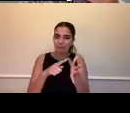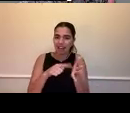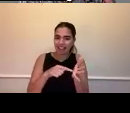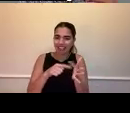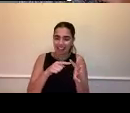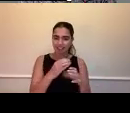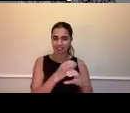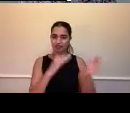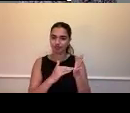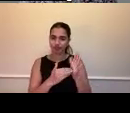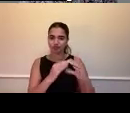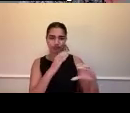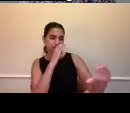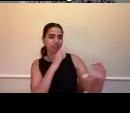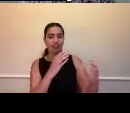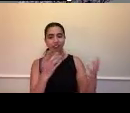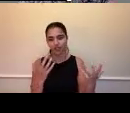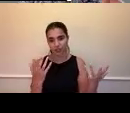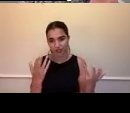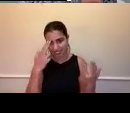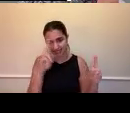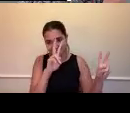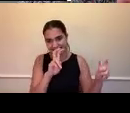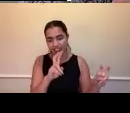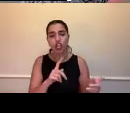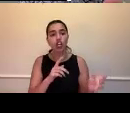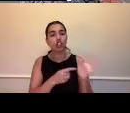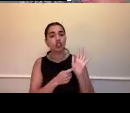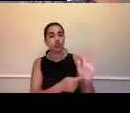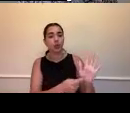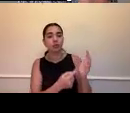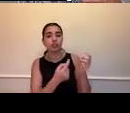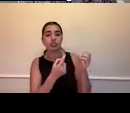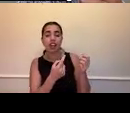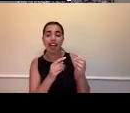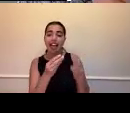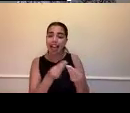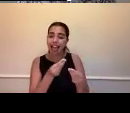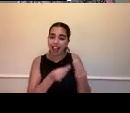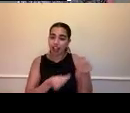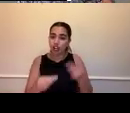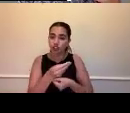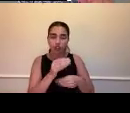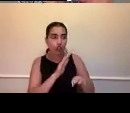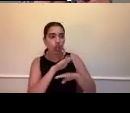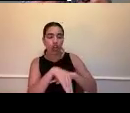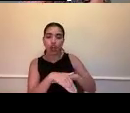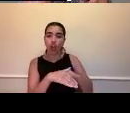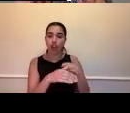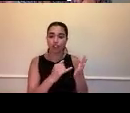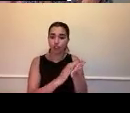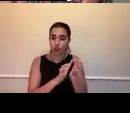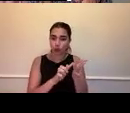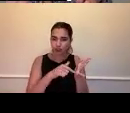to show the change in social shortfall and ecological overshoot for all 35 indicators between